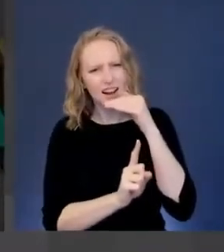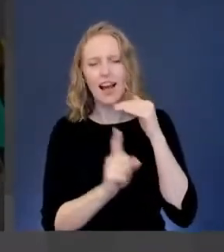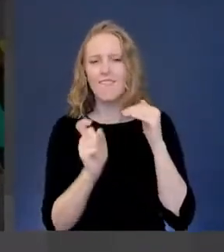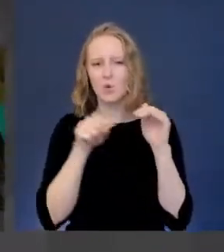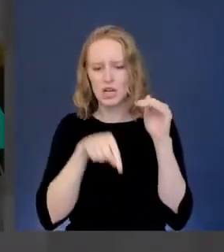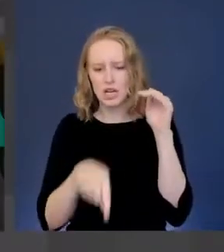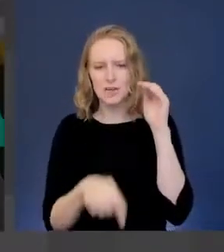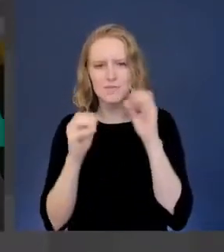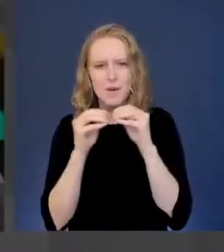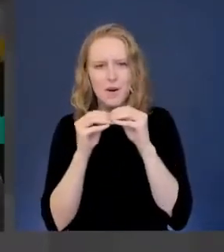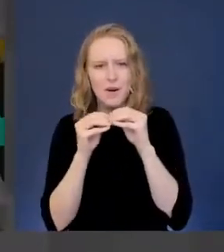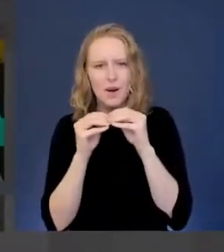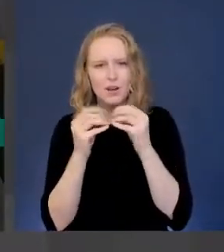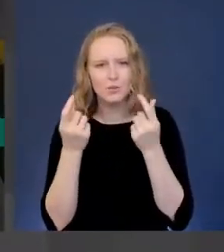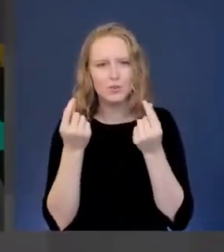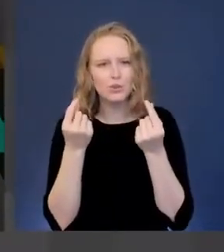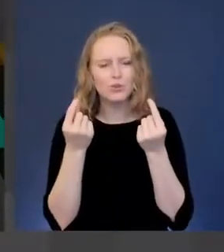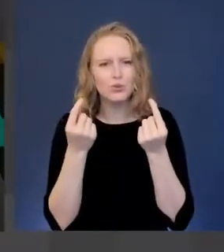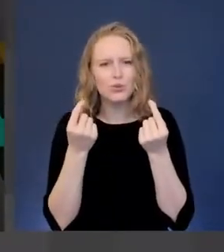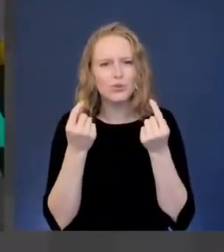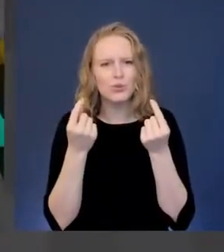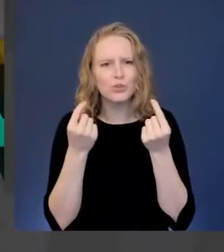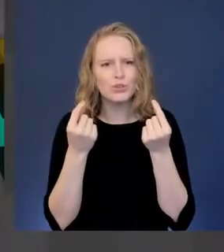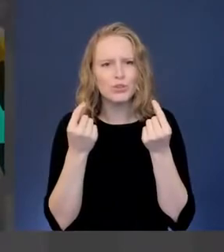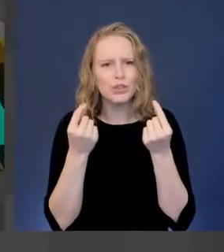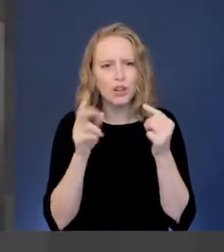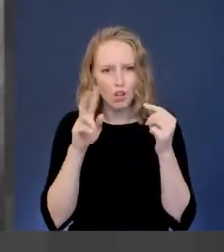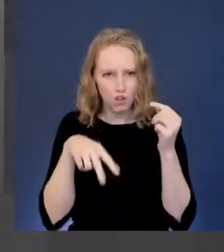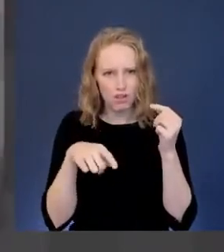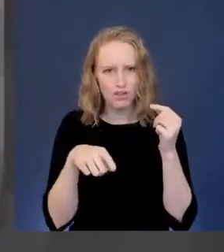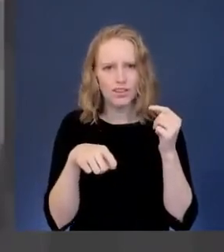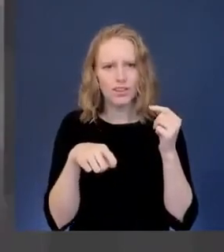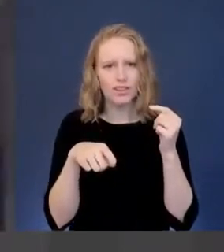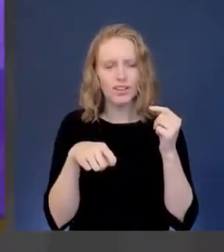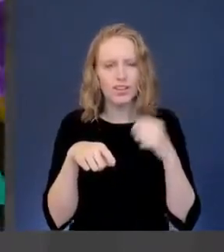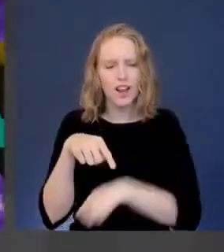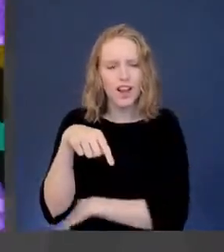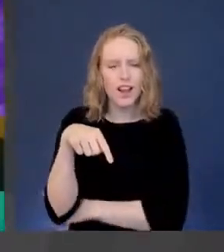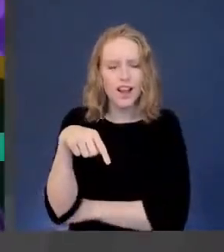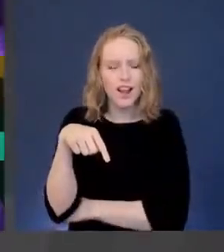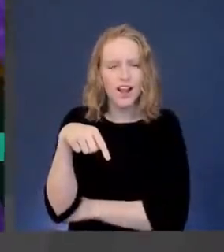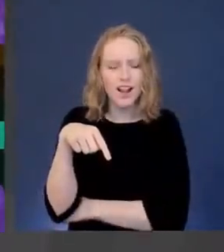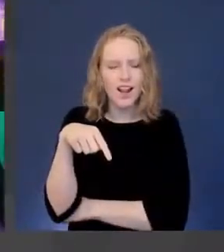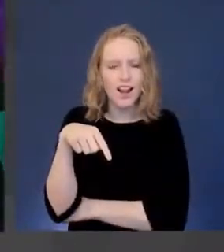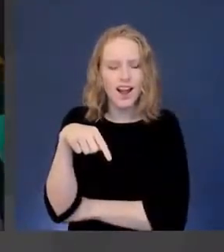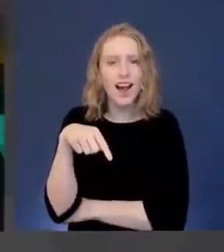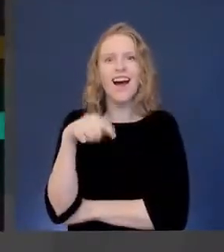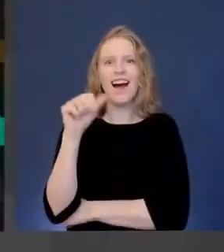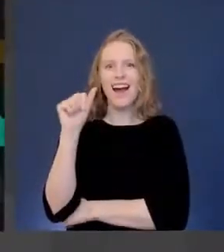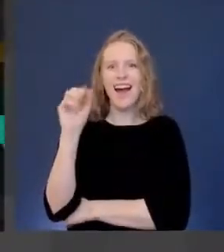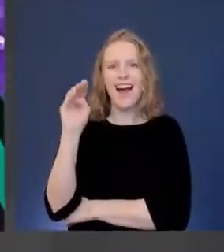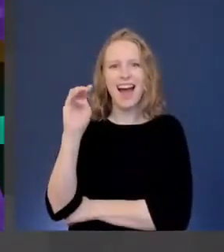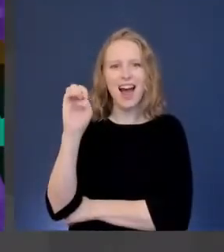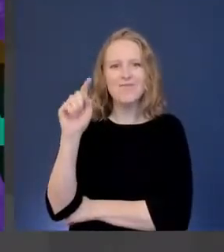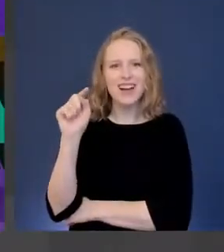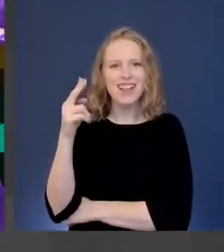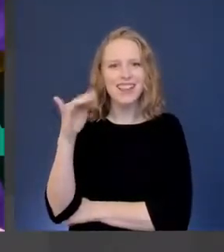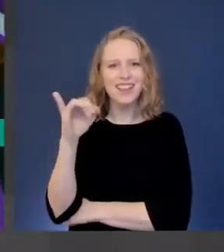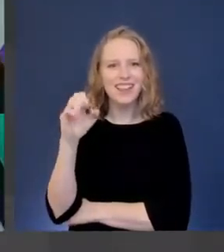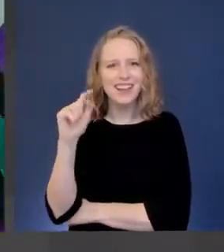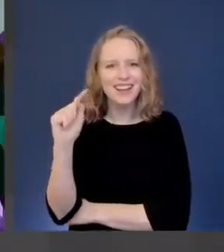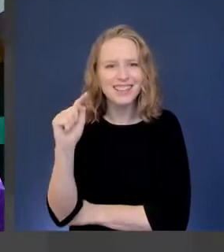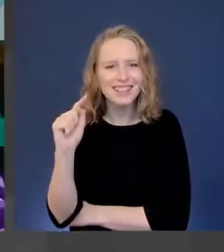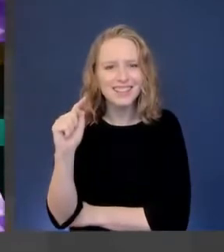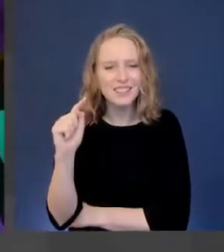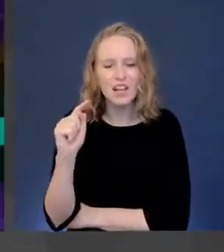smoke! Oh, look, Mac! Look down! Whoa! Yeah, look! Amethyst! Amethyst! Wow!